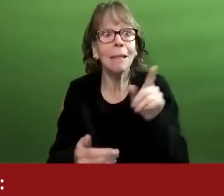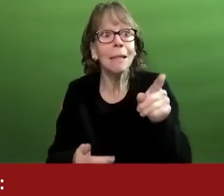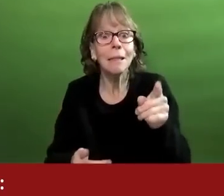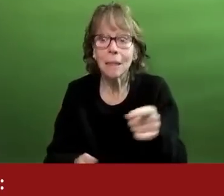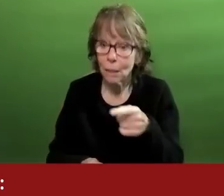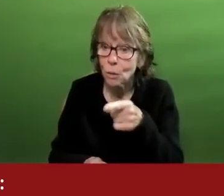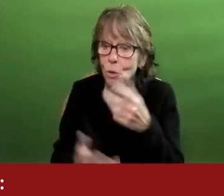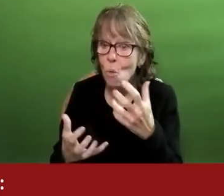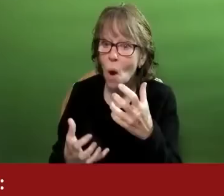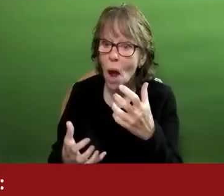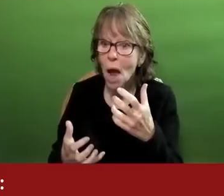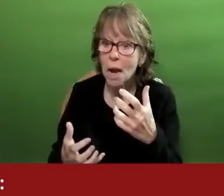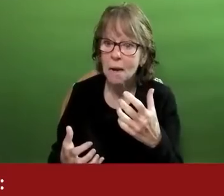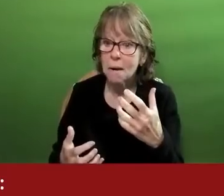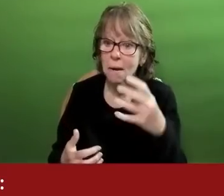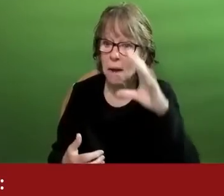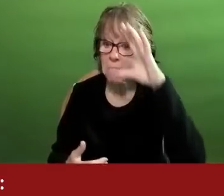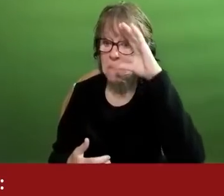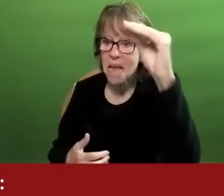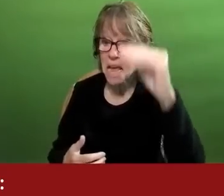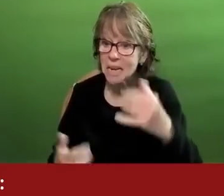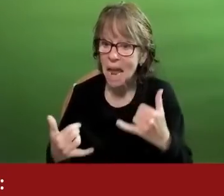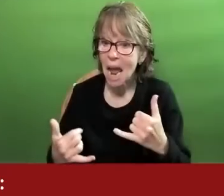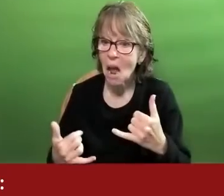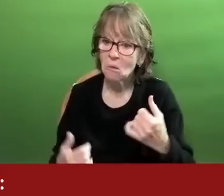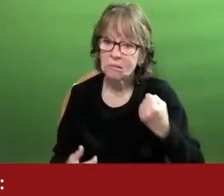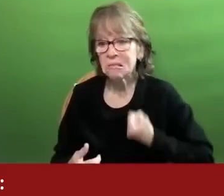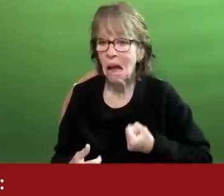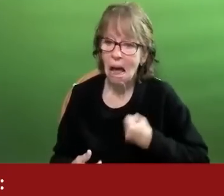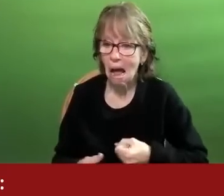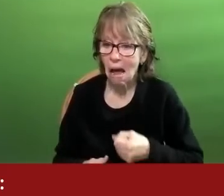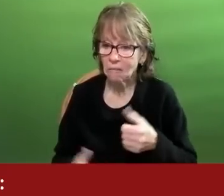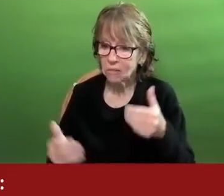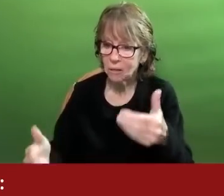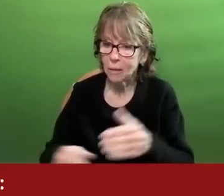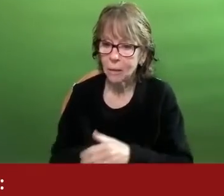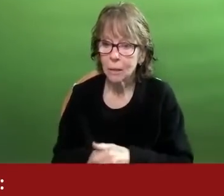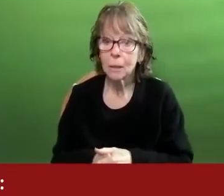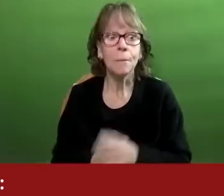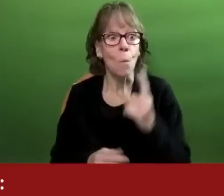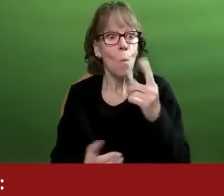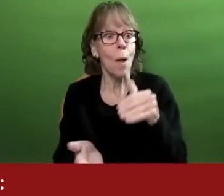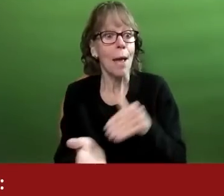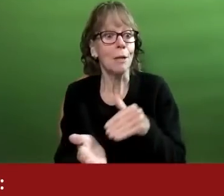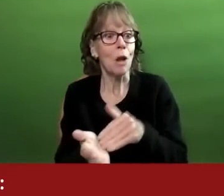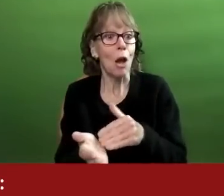want to be a man now, you can be tough." I was asked by a physician